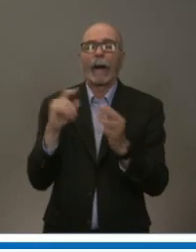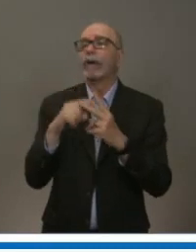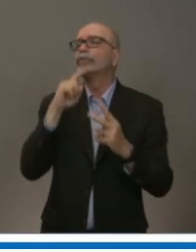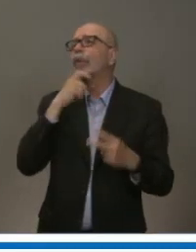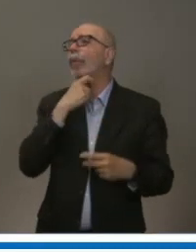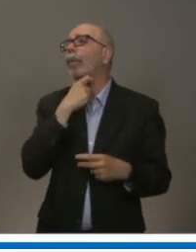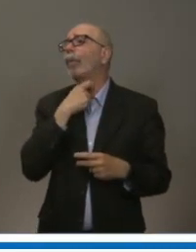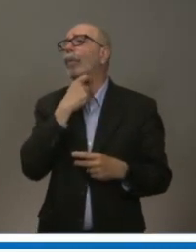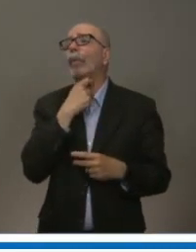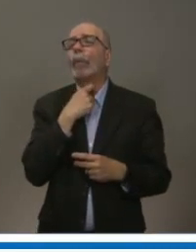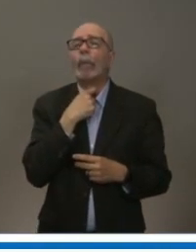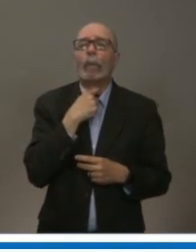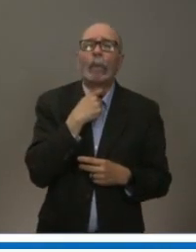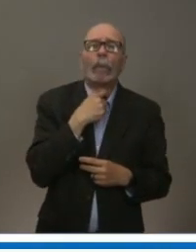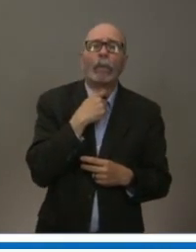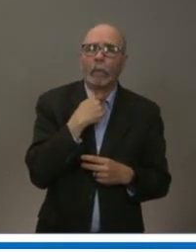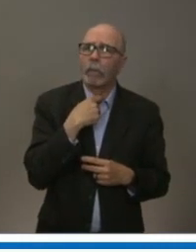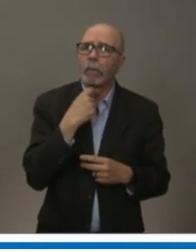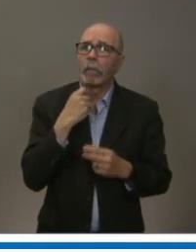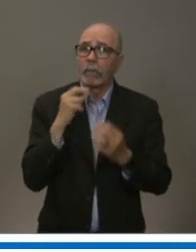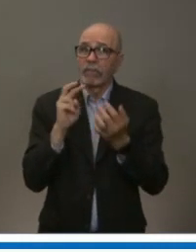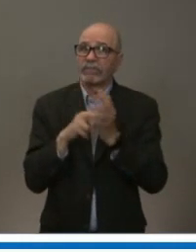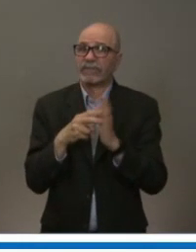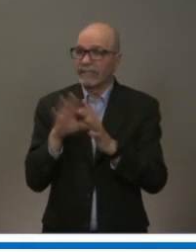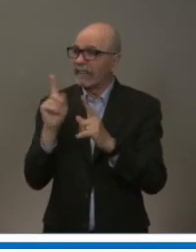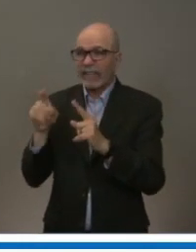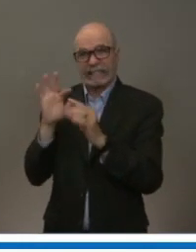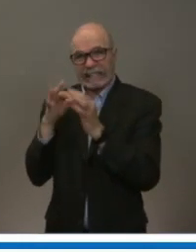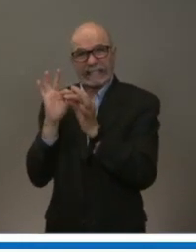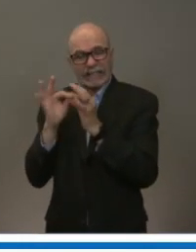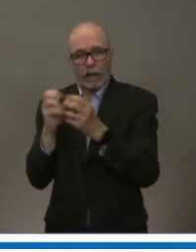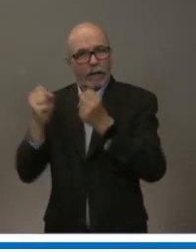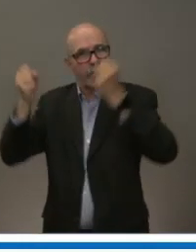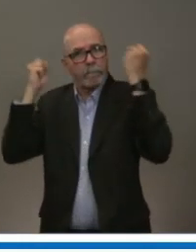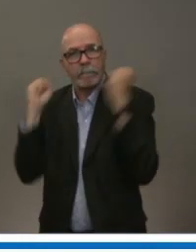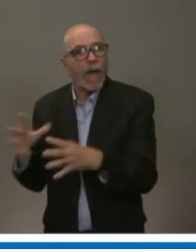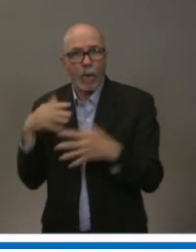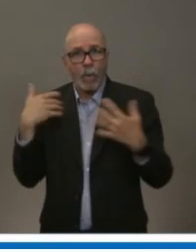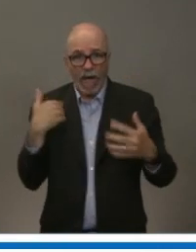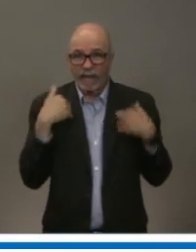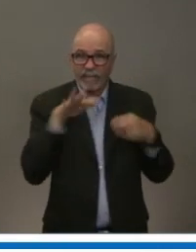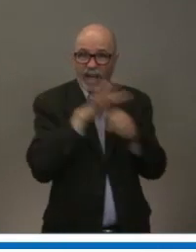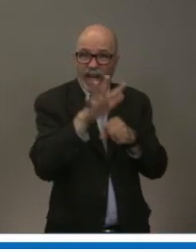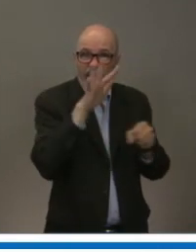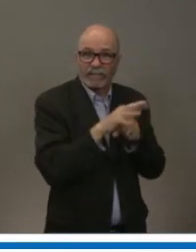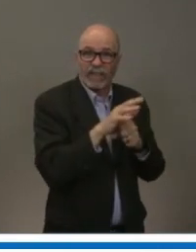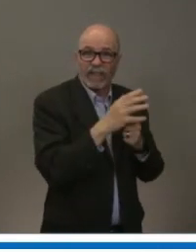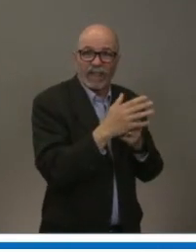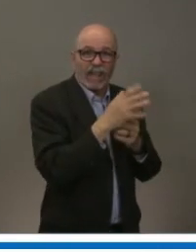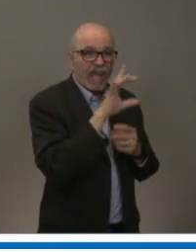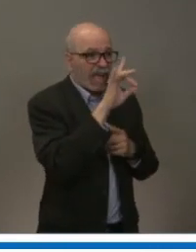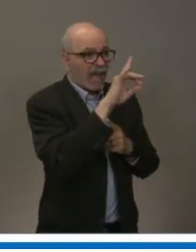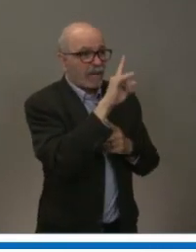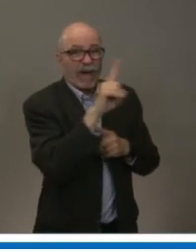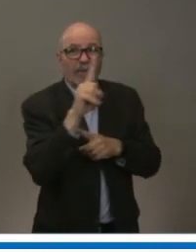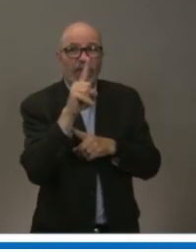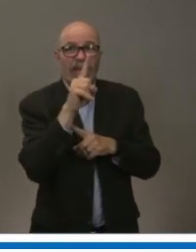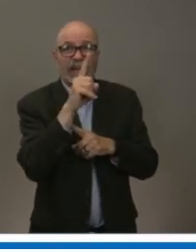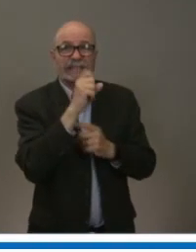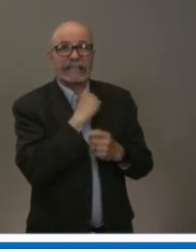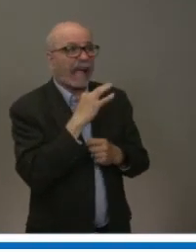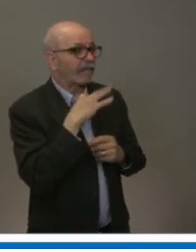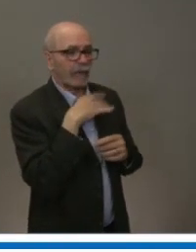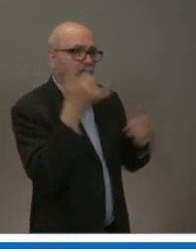of people. Do we have the 811 staffing in place to deal with a big increase in screening? So we were talking about making this